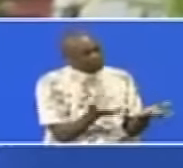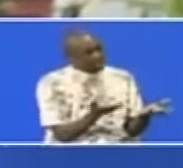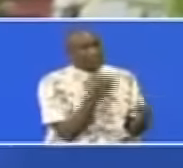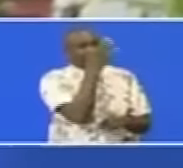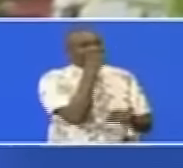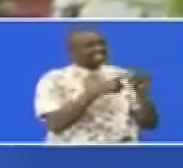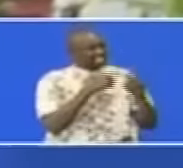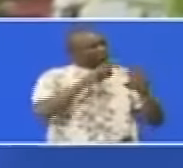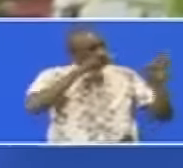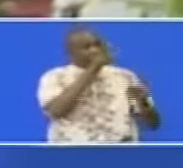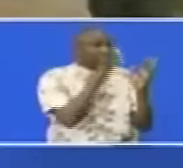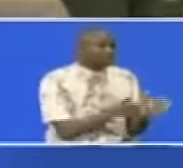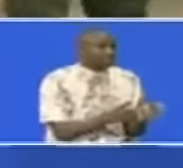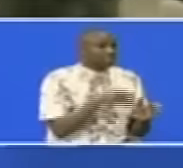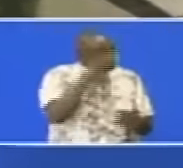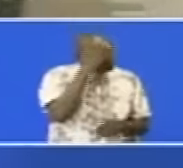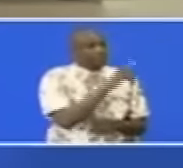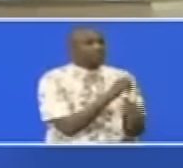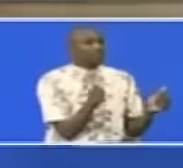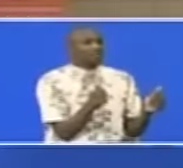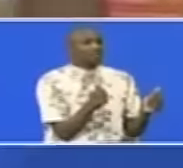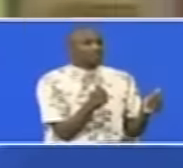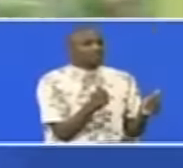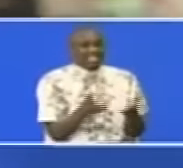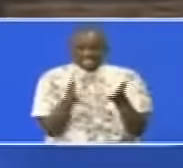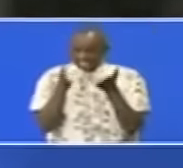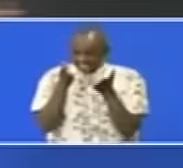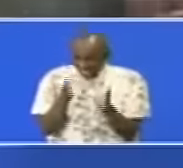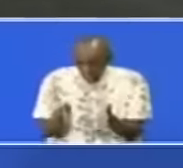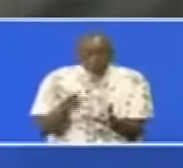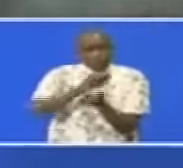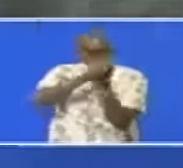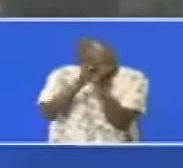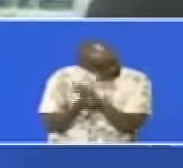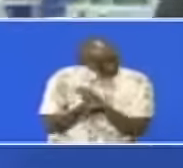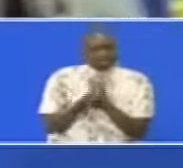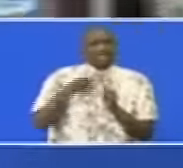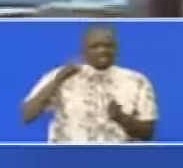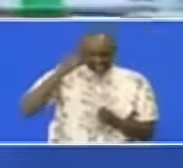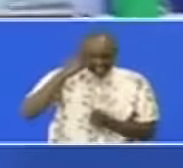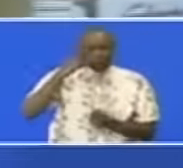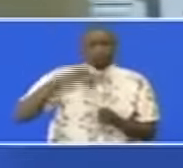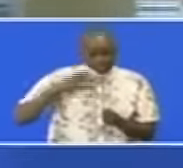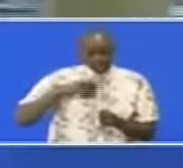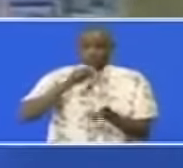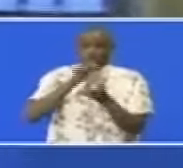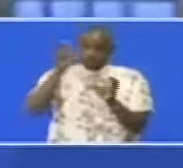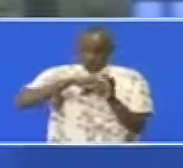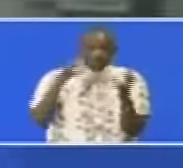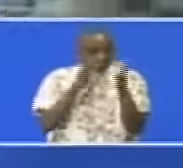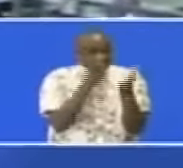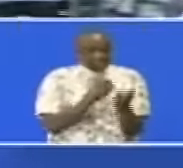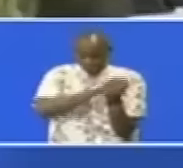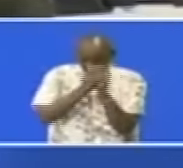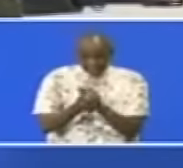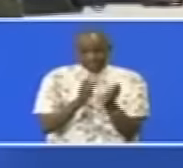years, you know, and he ran Egypt so well. For now, turning the tide on the numbers of those already radicalized and de-radicalizing them is